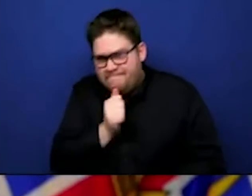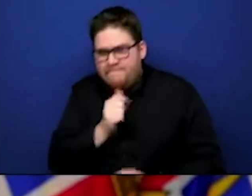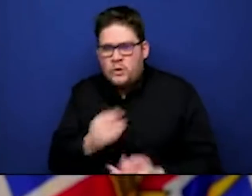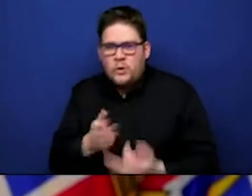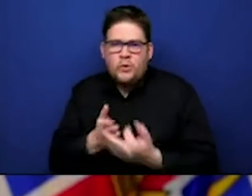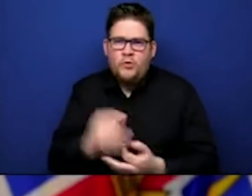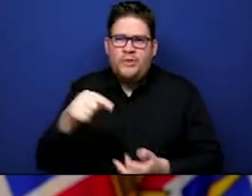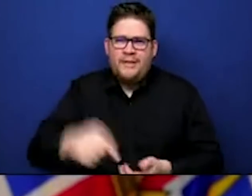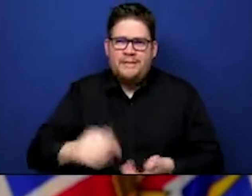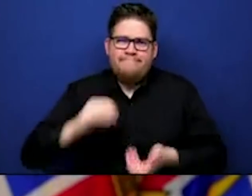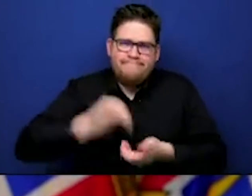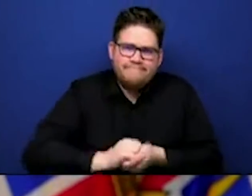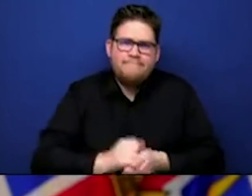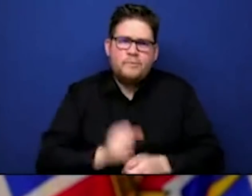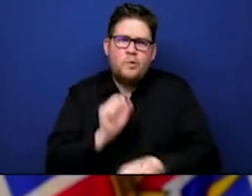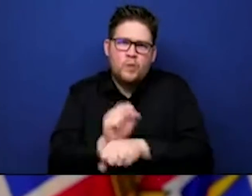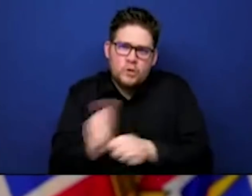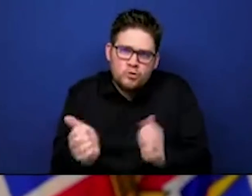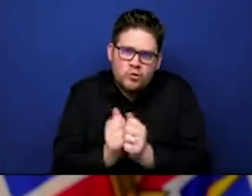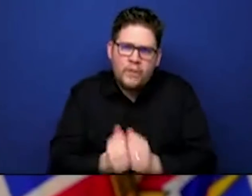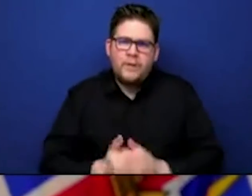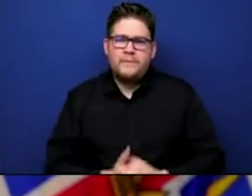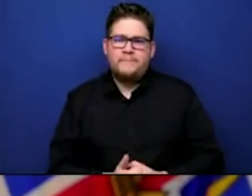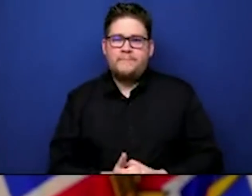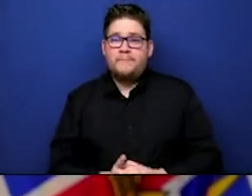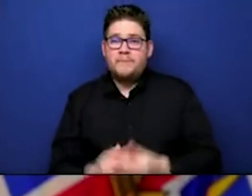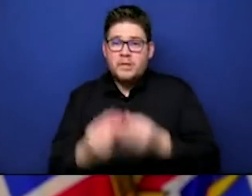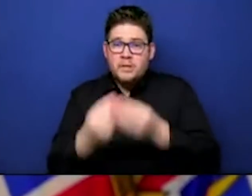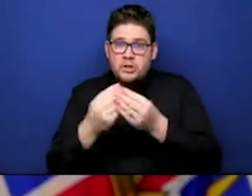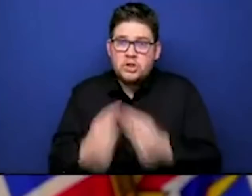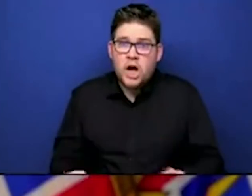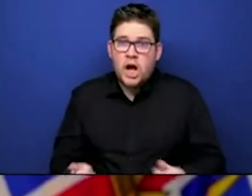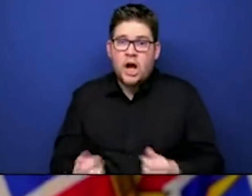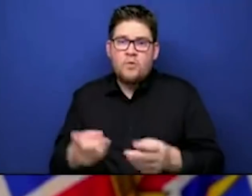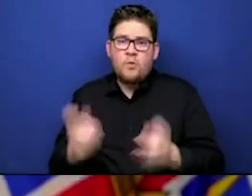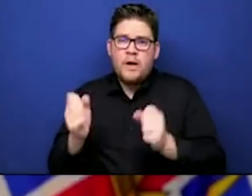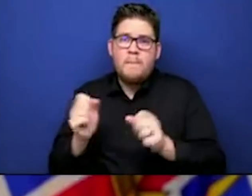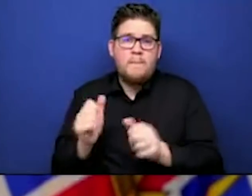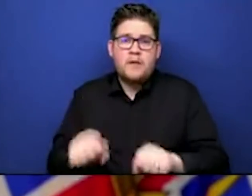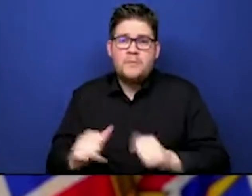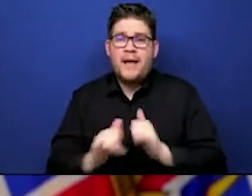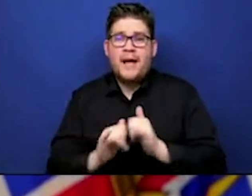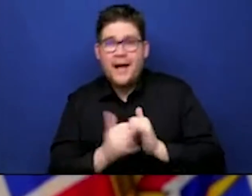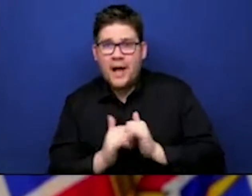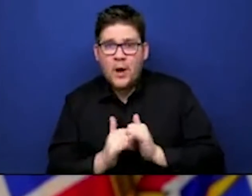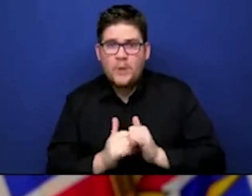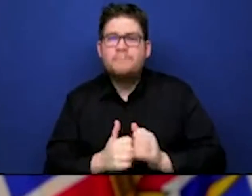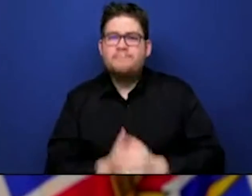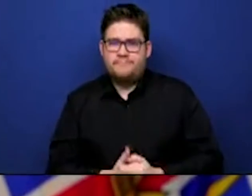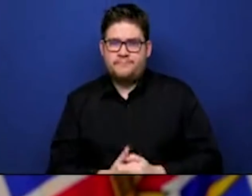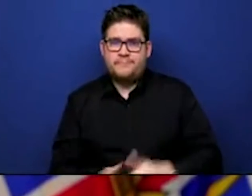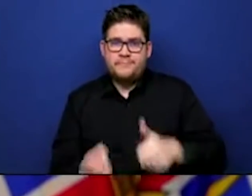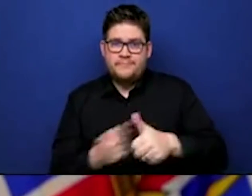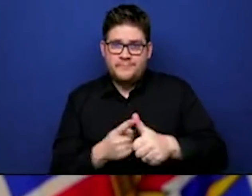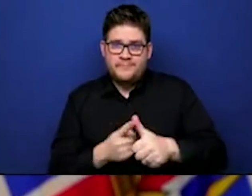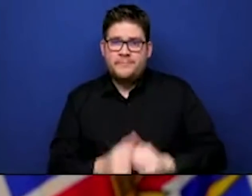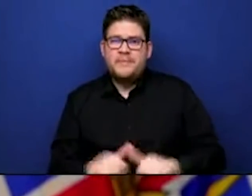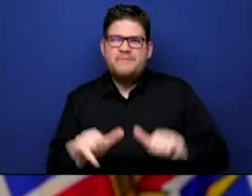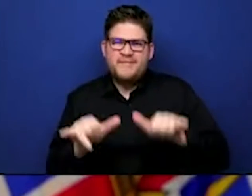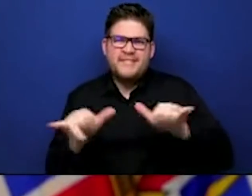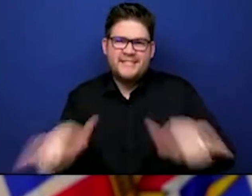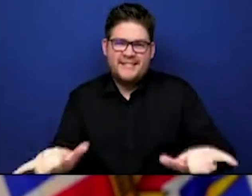there are things that we need to do now, and that includes staying home, staying in your